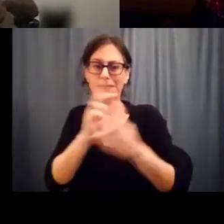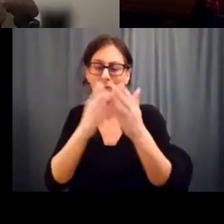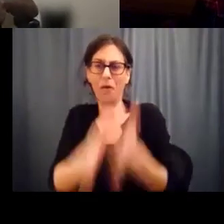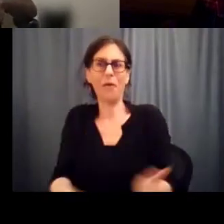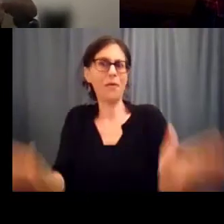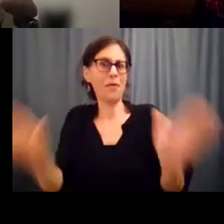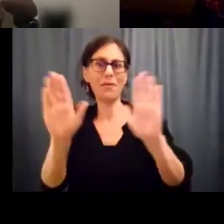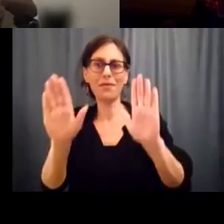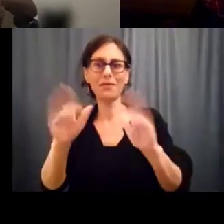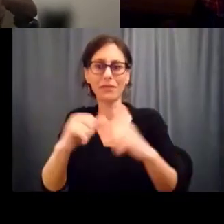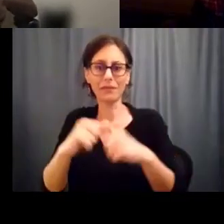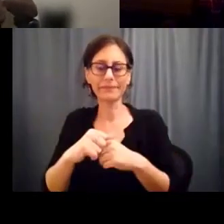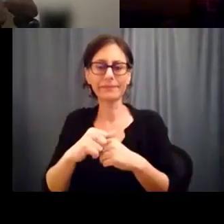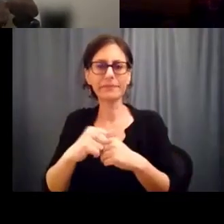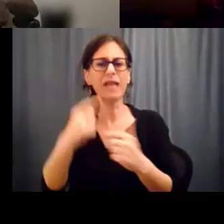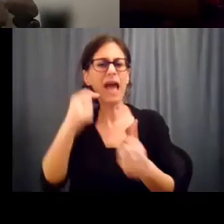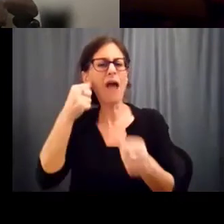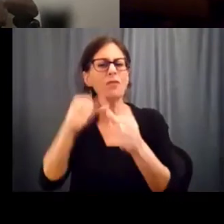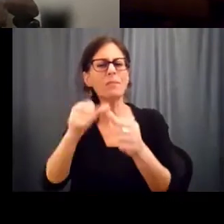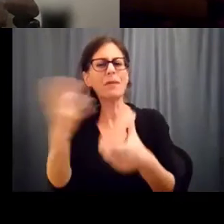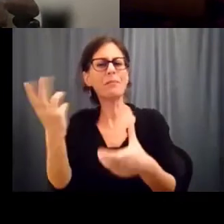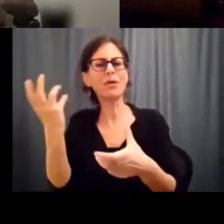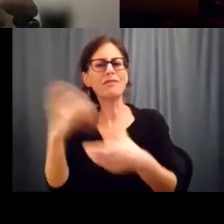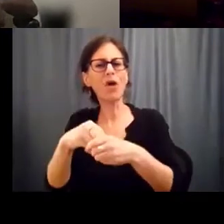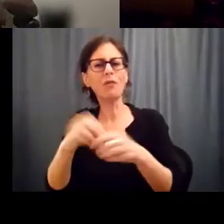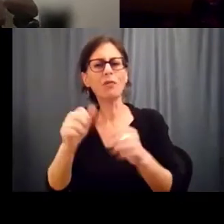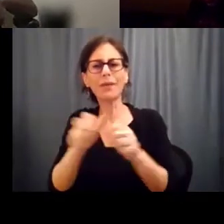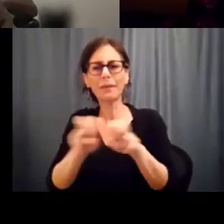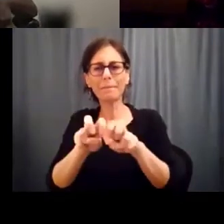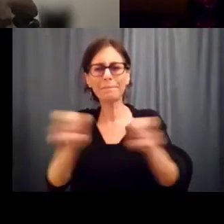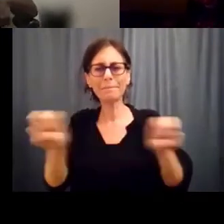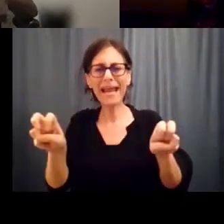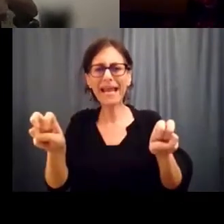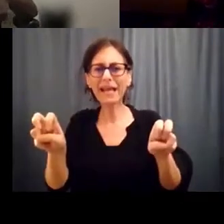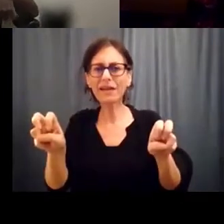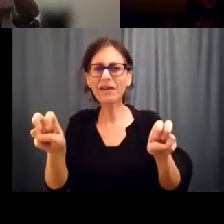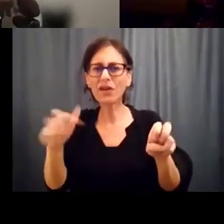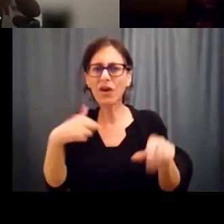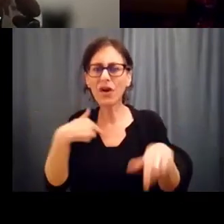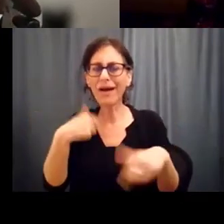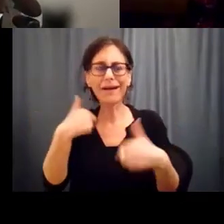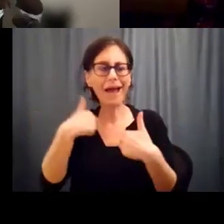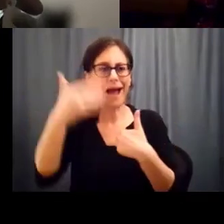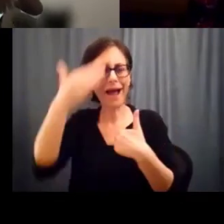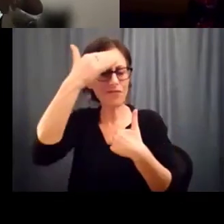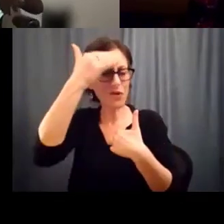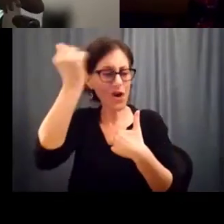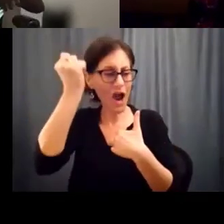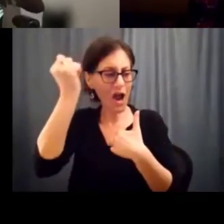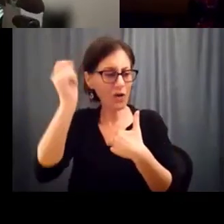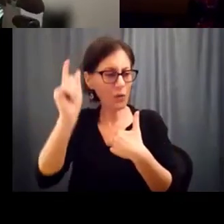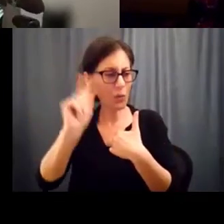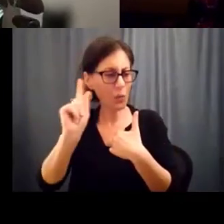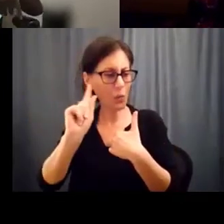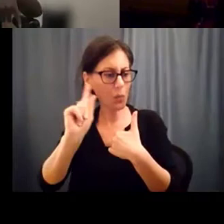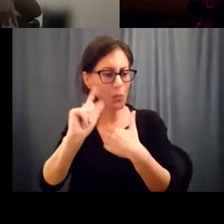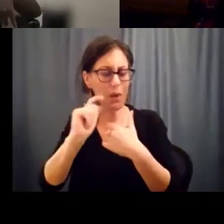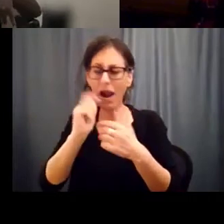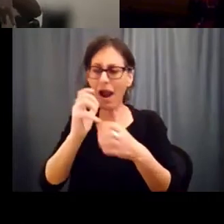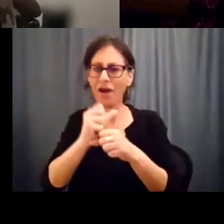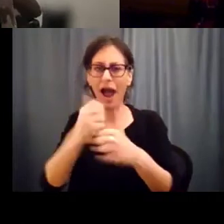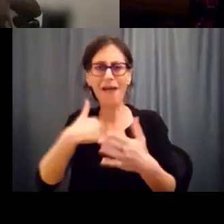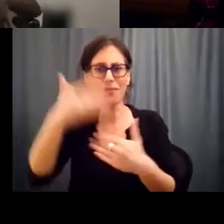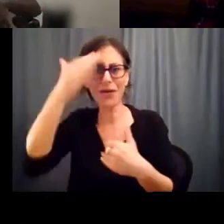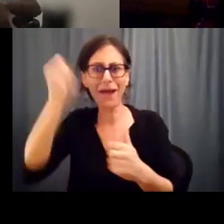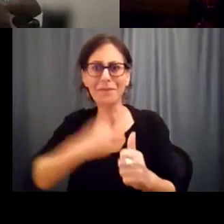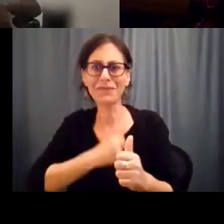remember being on a panel or receiving some information. I forgot where I got it, and I apologize